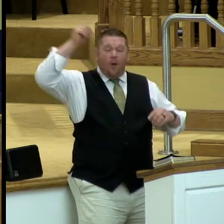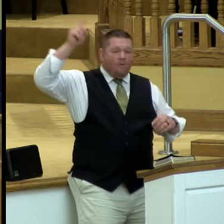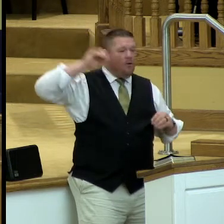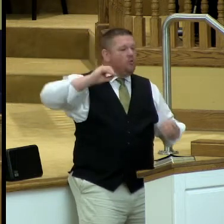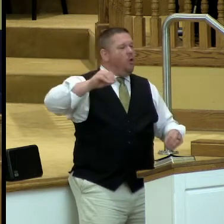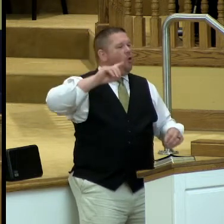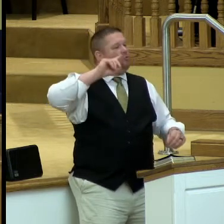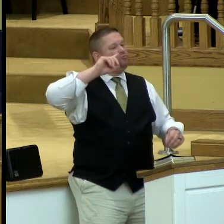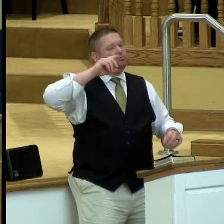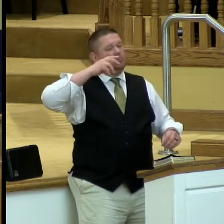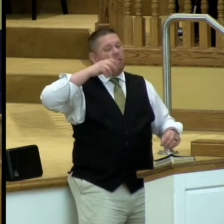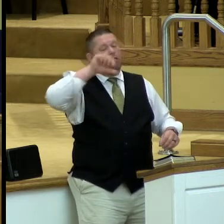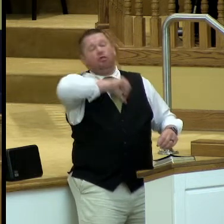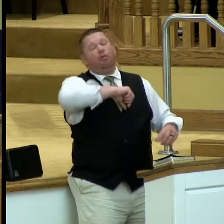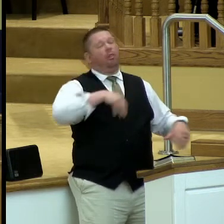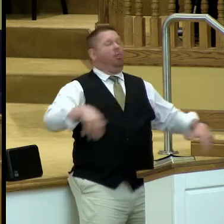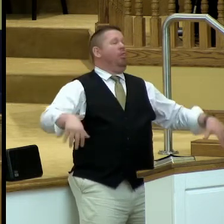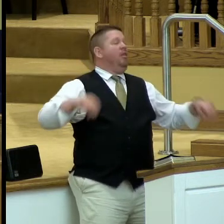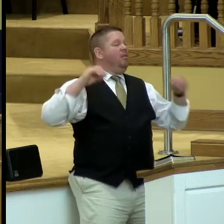hangover.